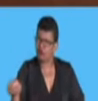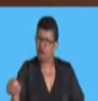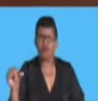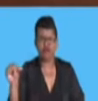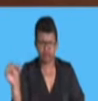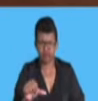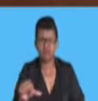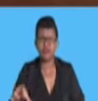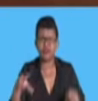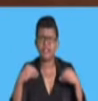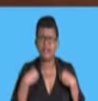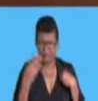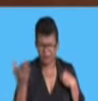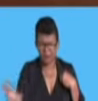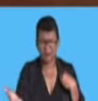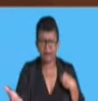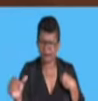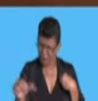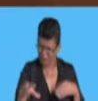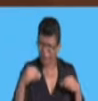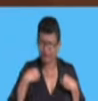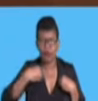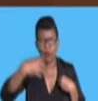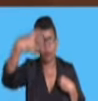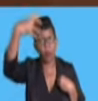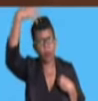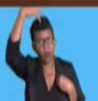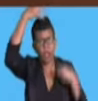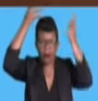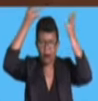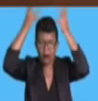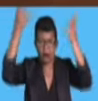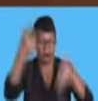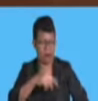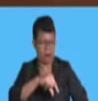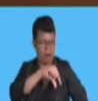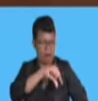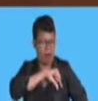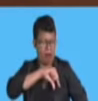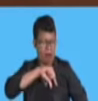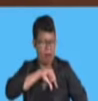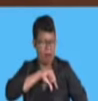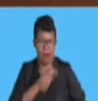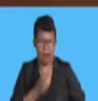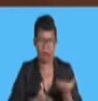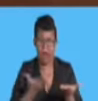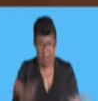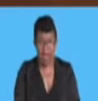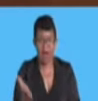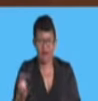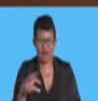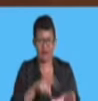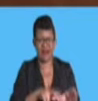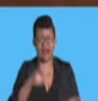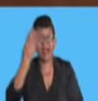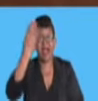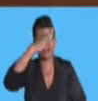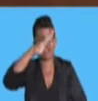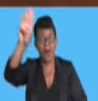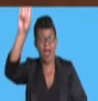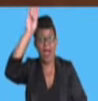1981, and became a commander, Brigadier retired Ratu Epeli Nganlau,